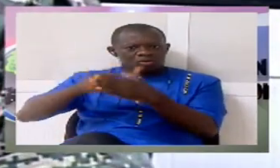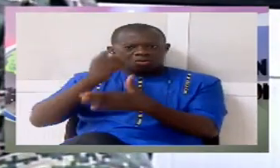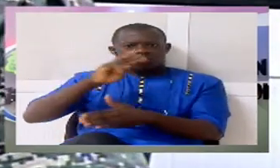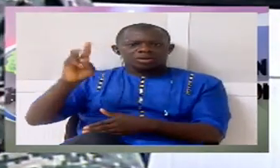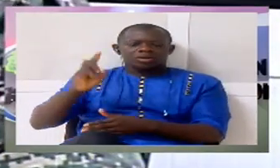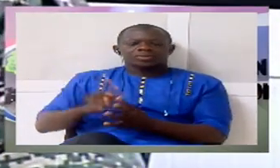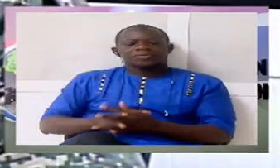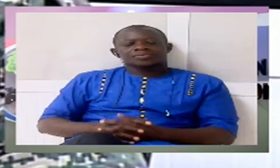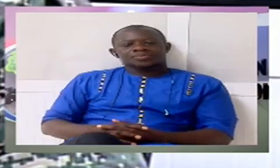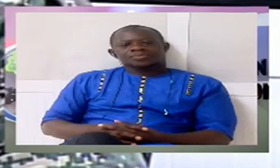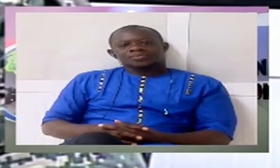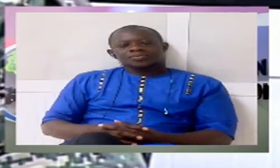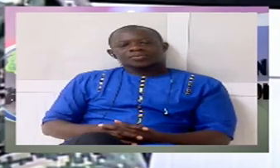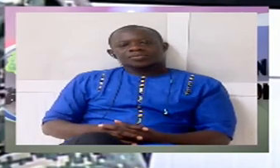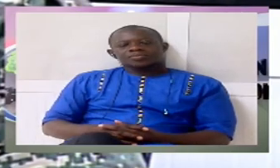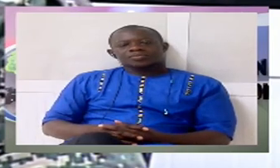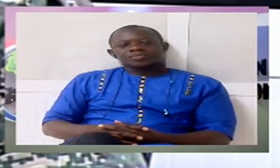Correct. Yes.